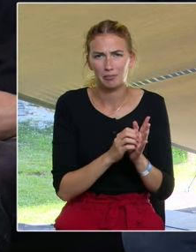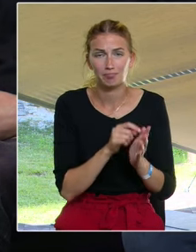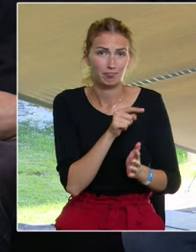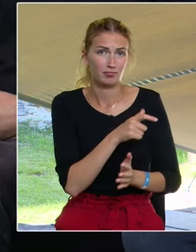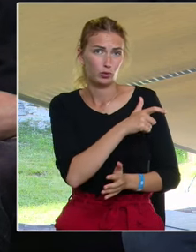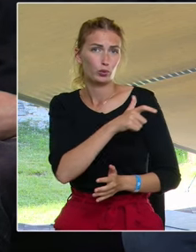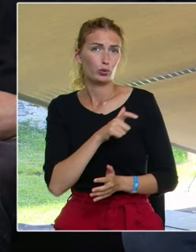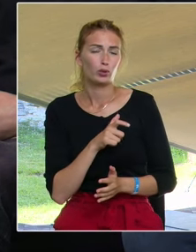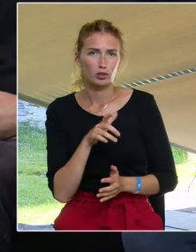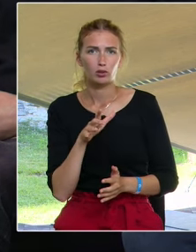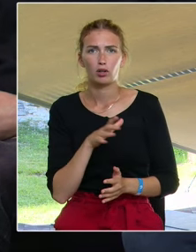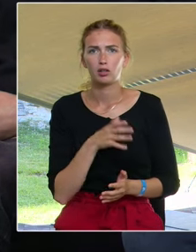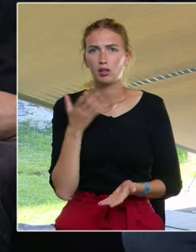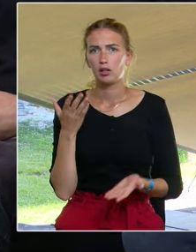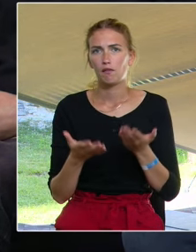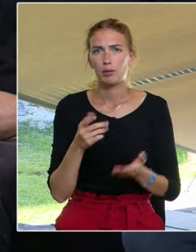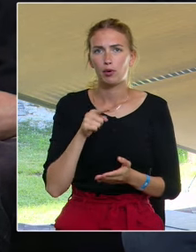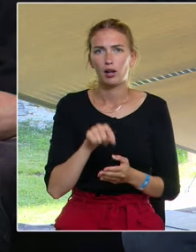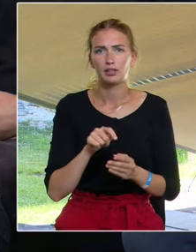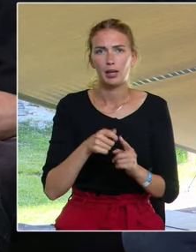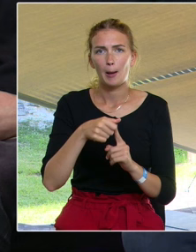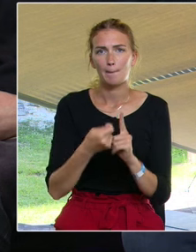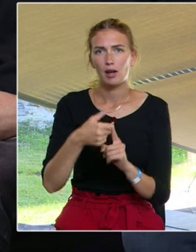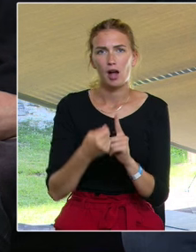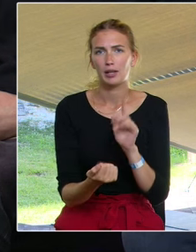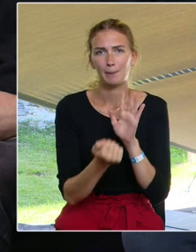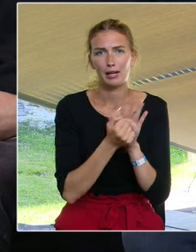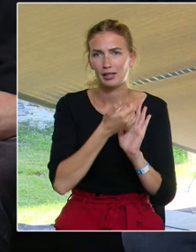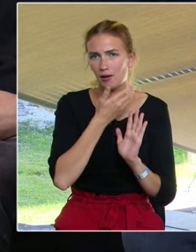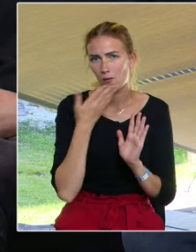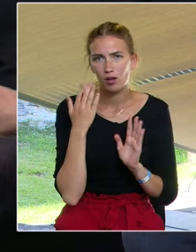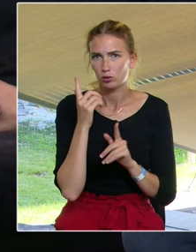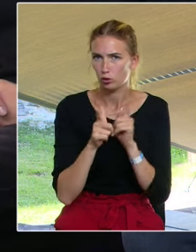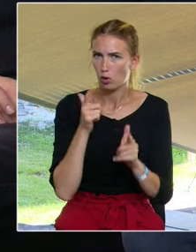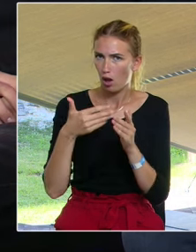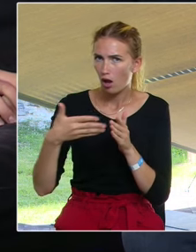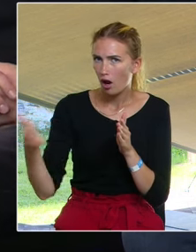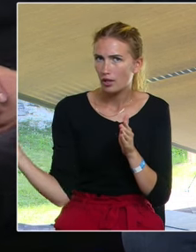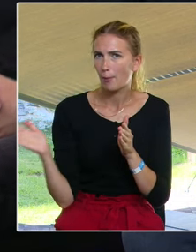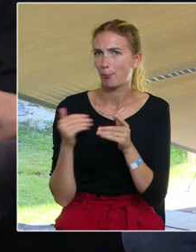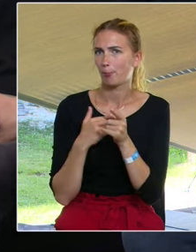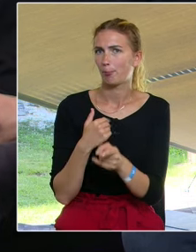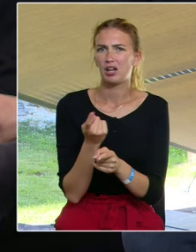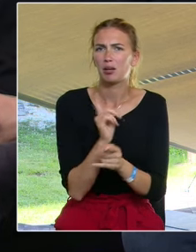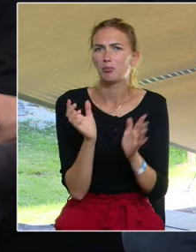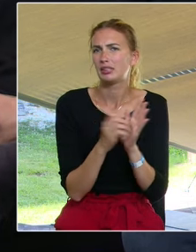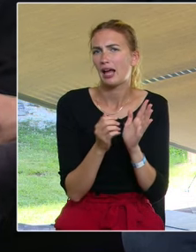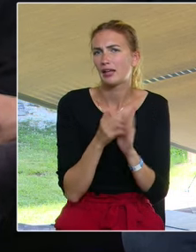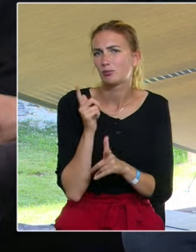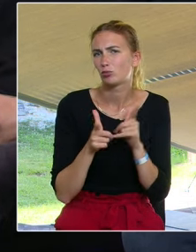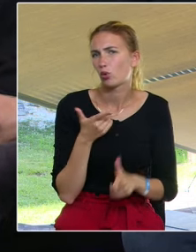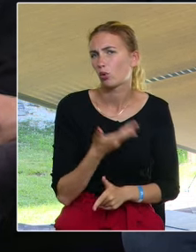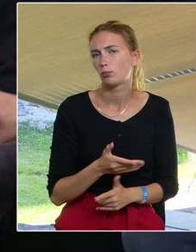was that perhaps those are not banana pictures, but it's something more and something more extended, a form of